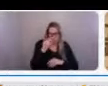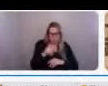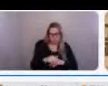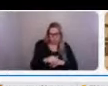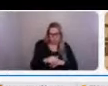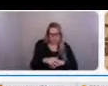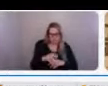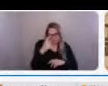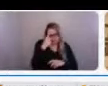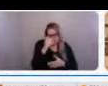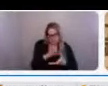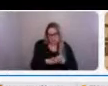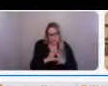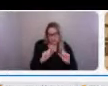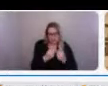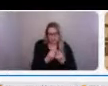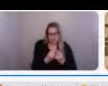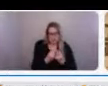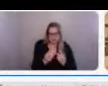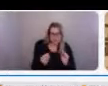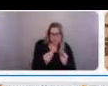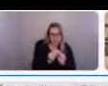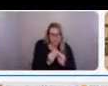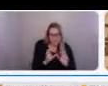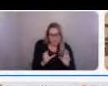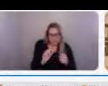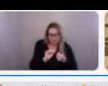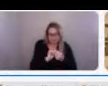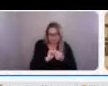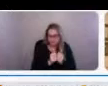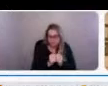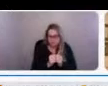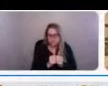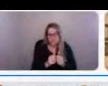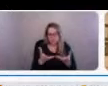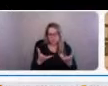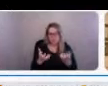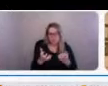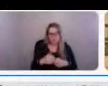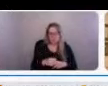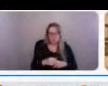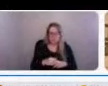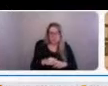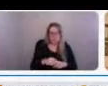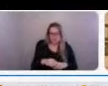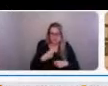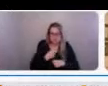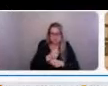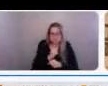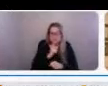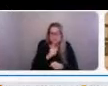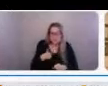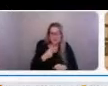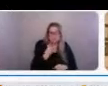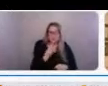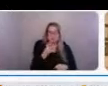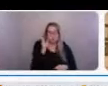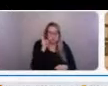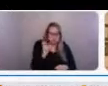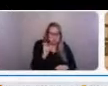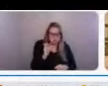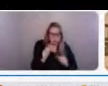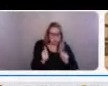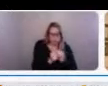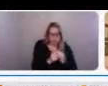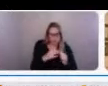believe that our district is more competitive and i want to be sure that my voice is heard uh with